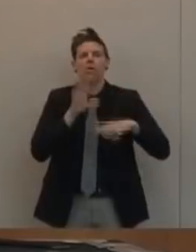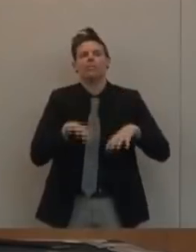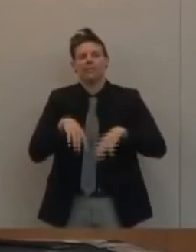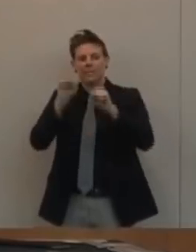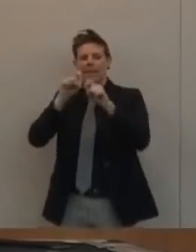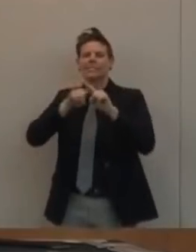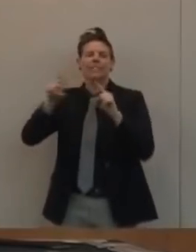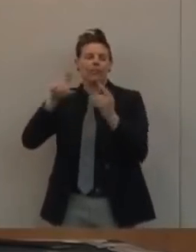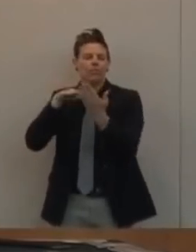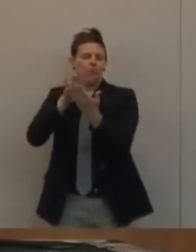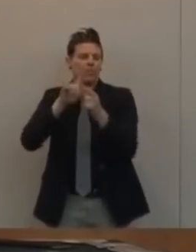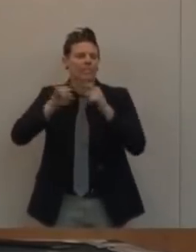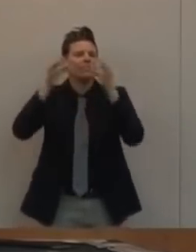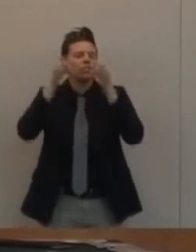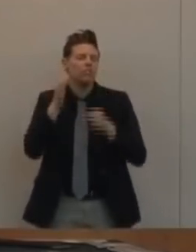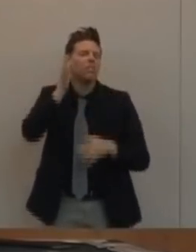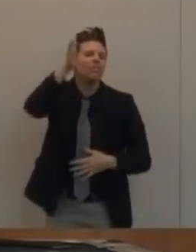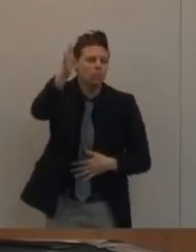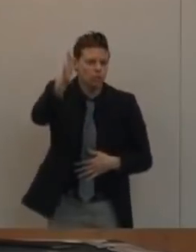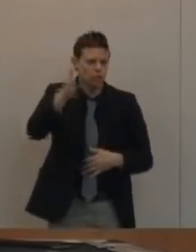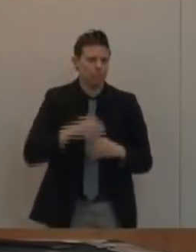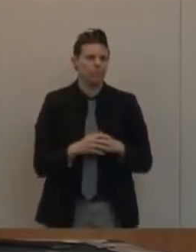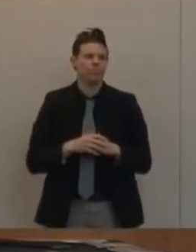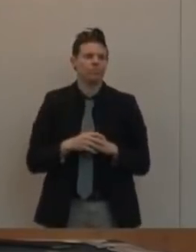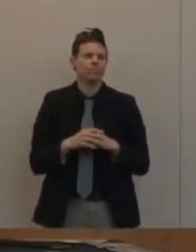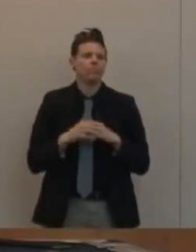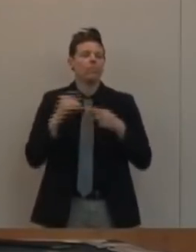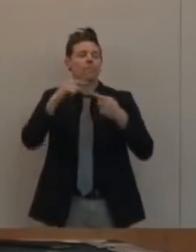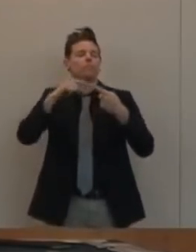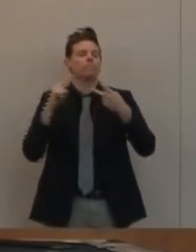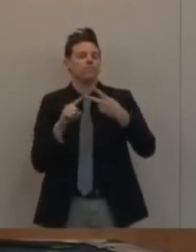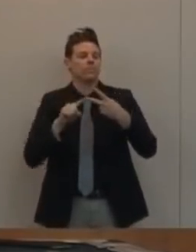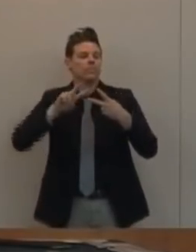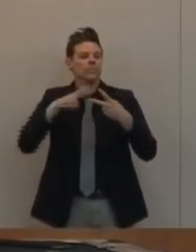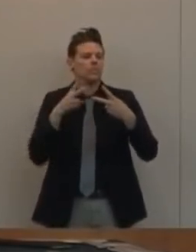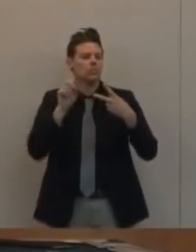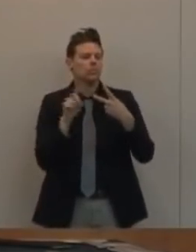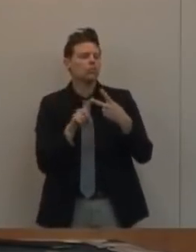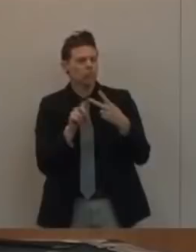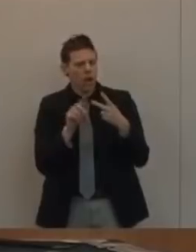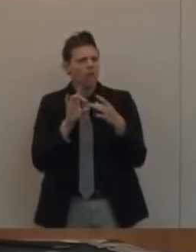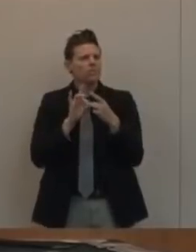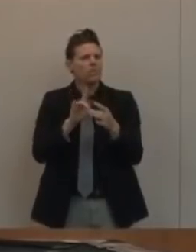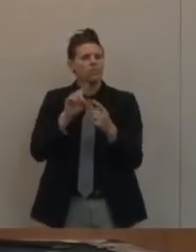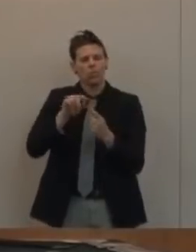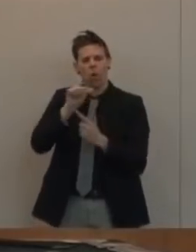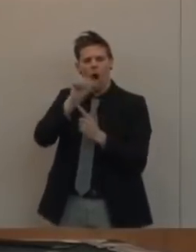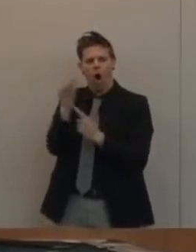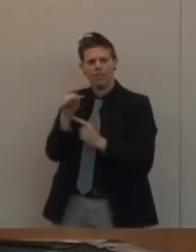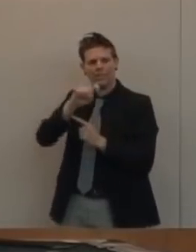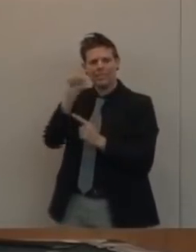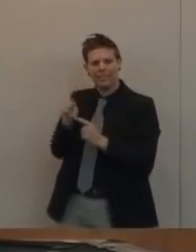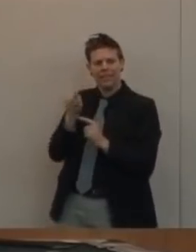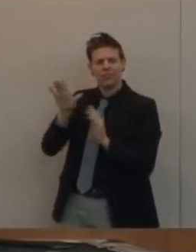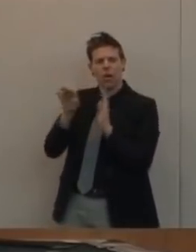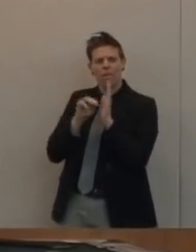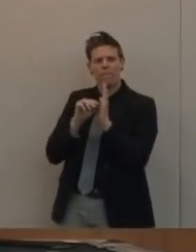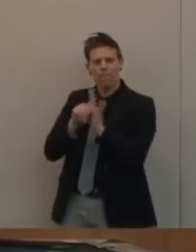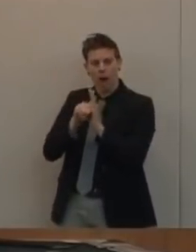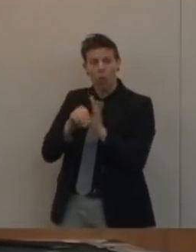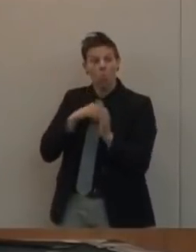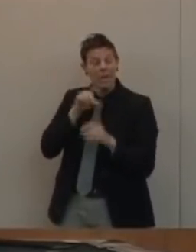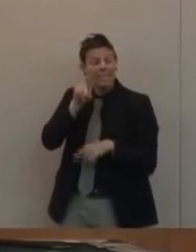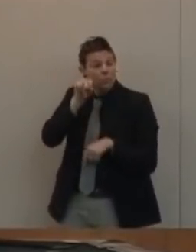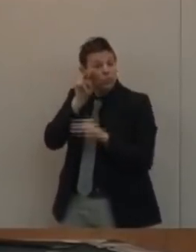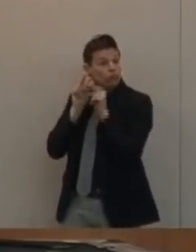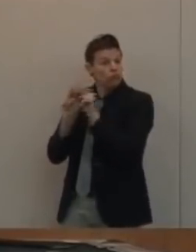decisions. The Austin modeling, we actually look at as much of that modeling around the country